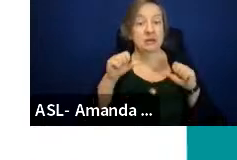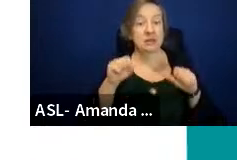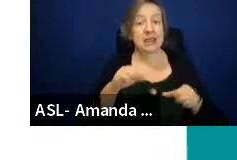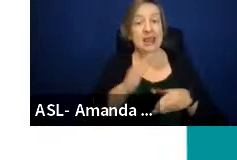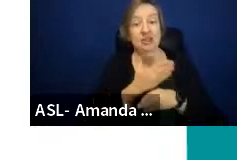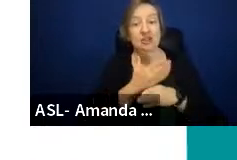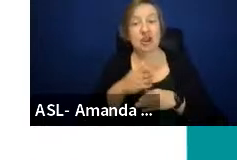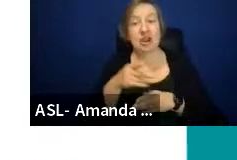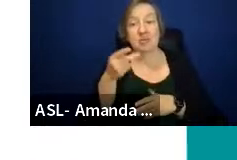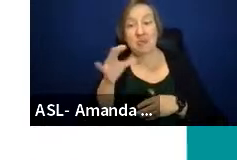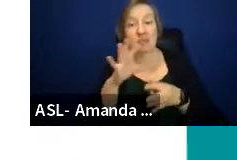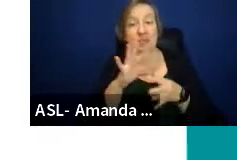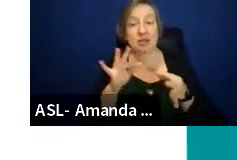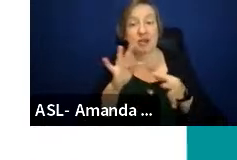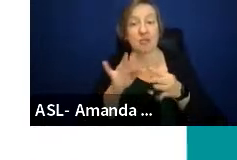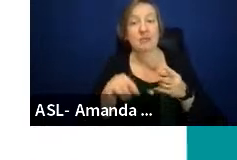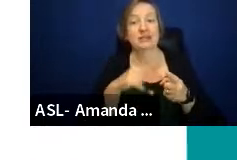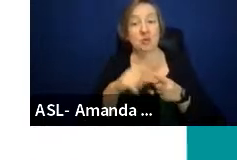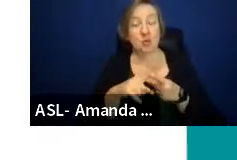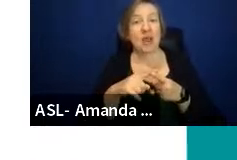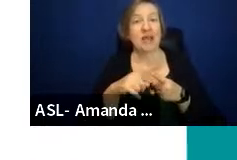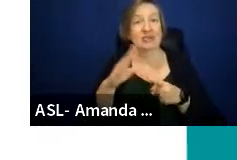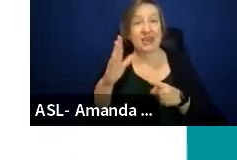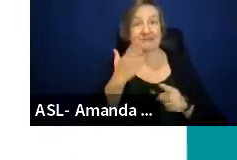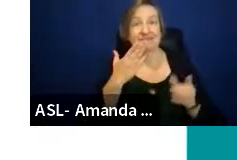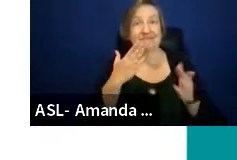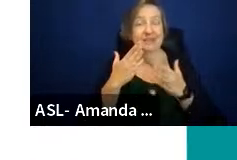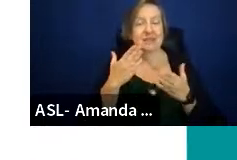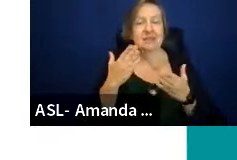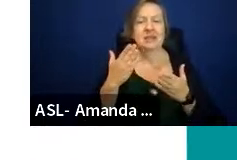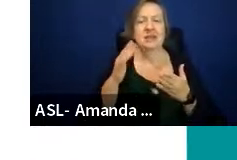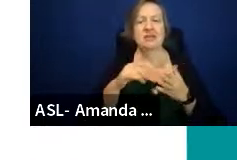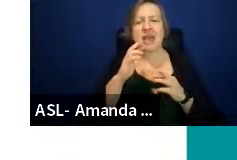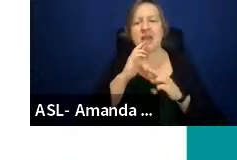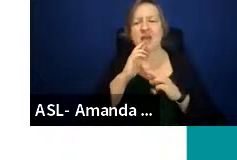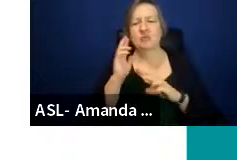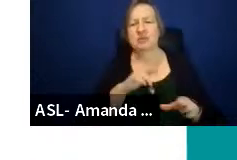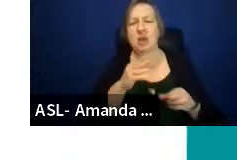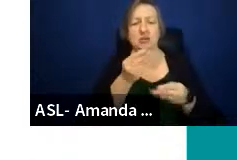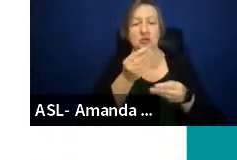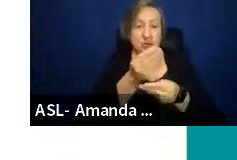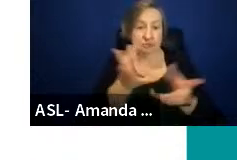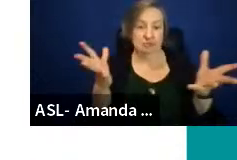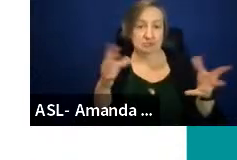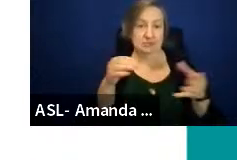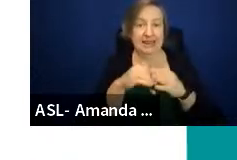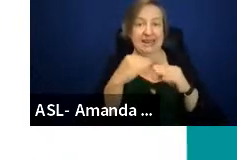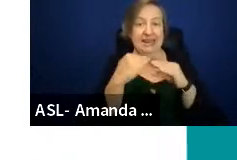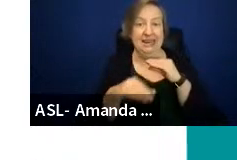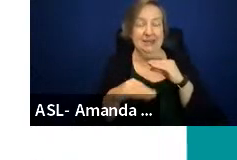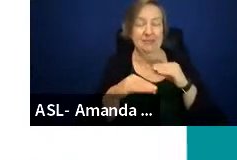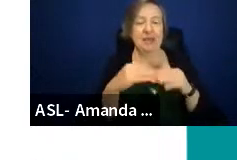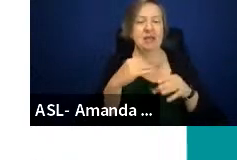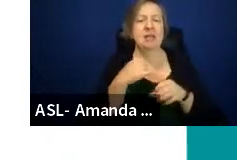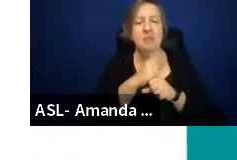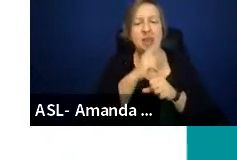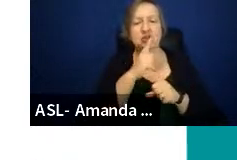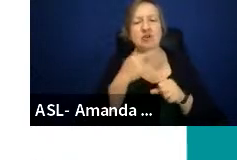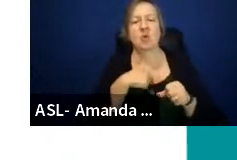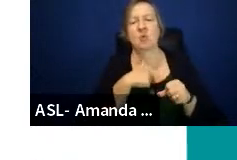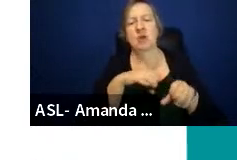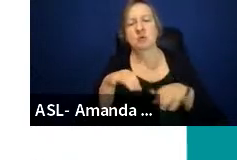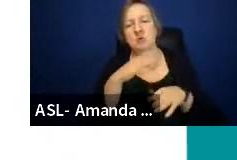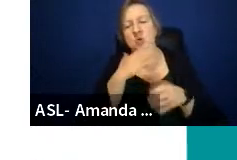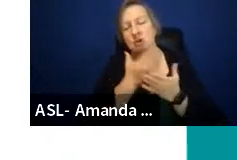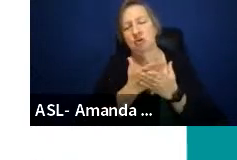public comments as they come in? So we sent this response in an email, but want to make sure we're doing a good